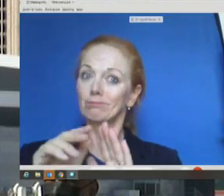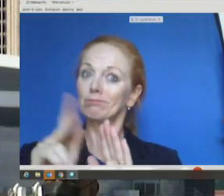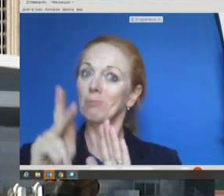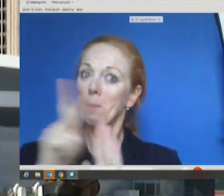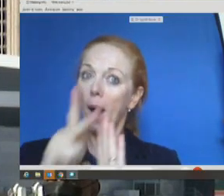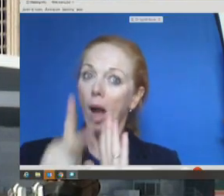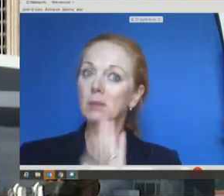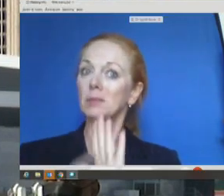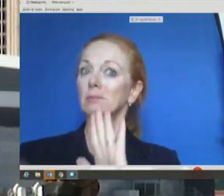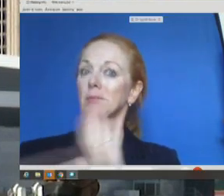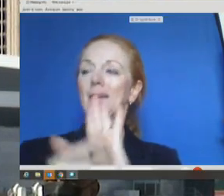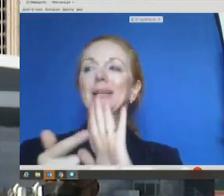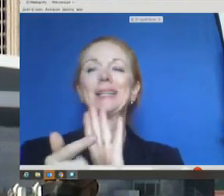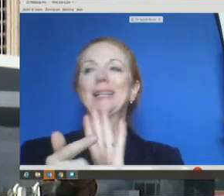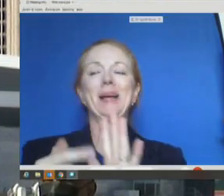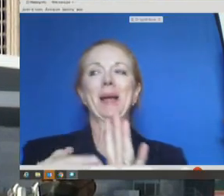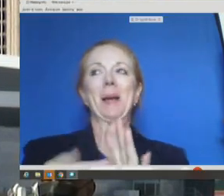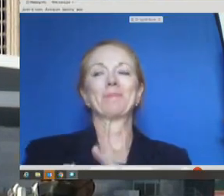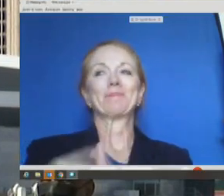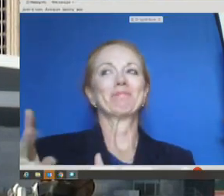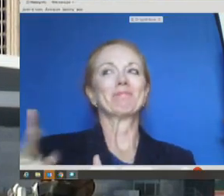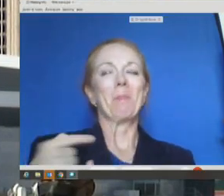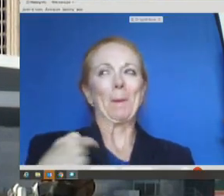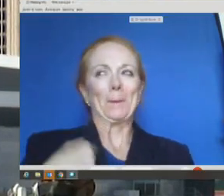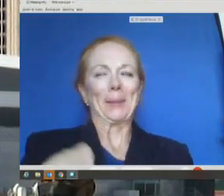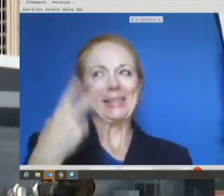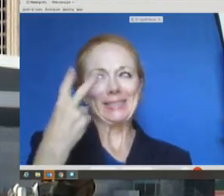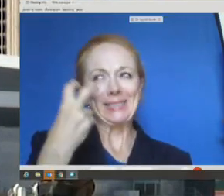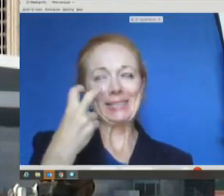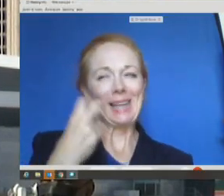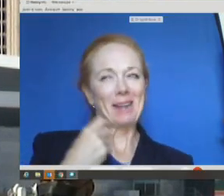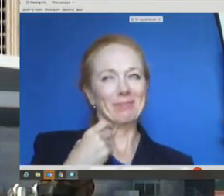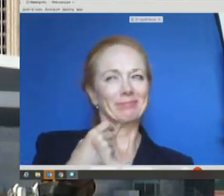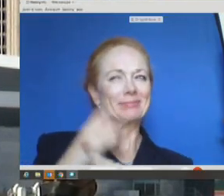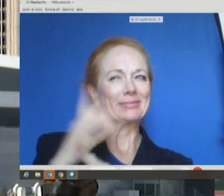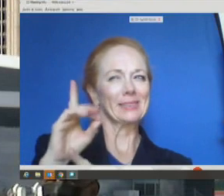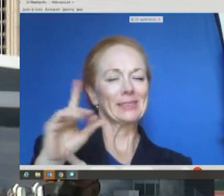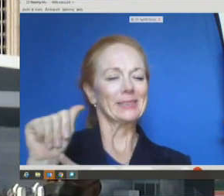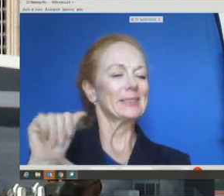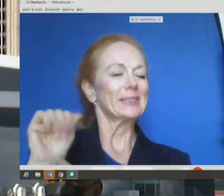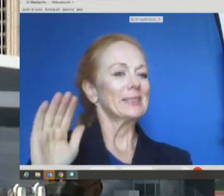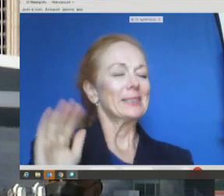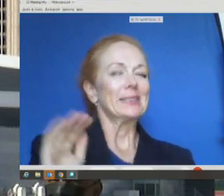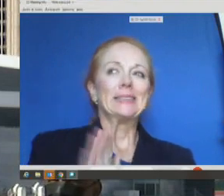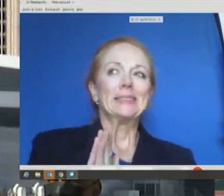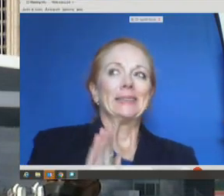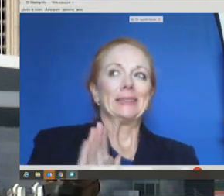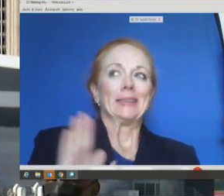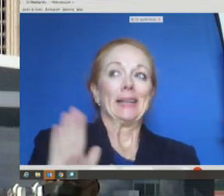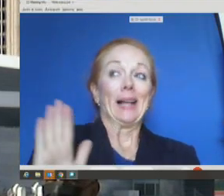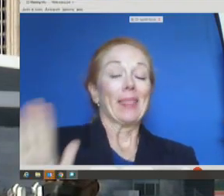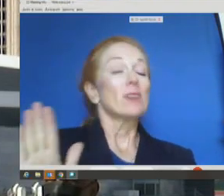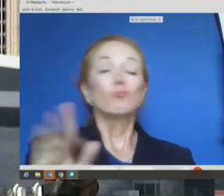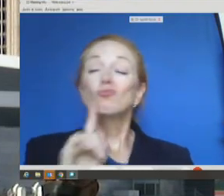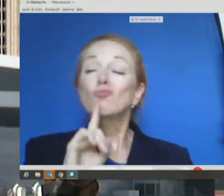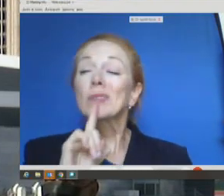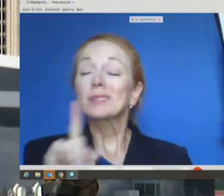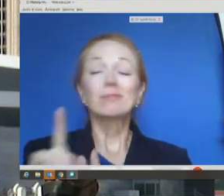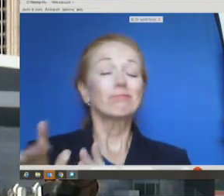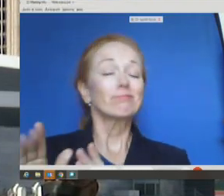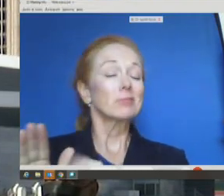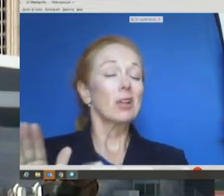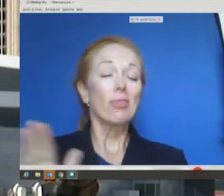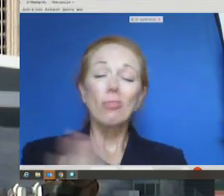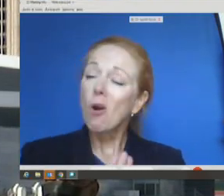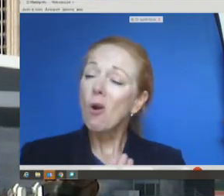So the question is, do I agree with the district attorney's decision not to criminally charge the officers? What I can